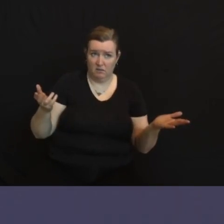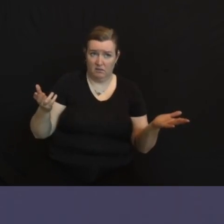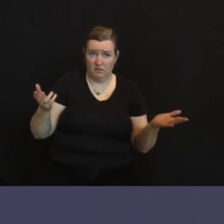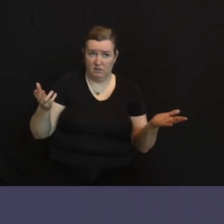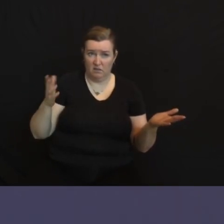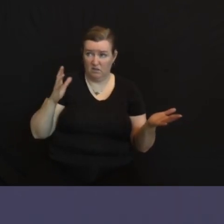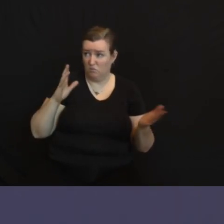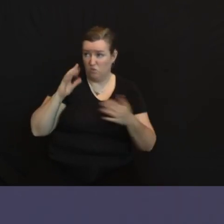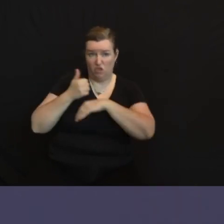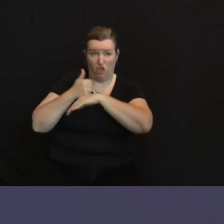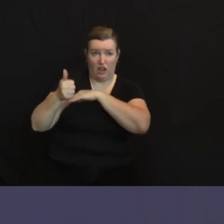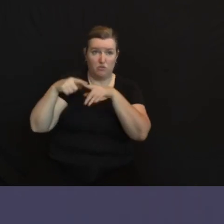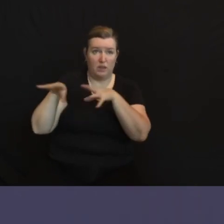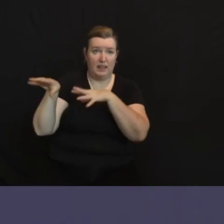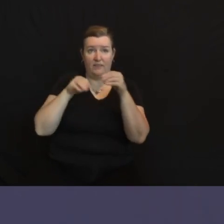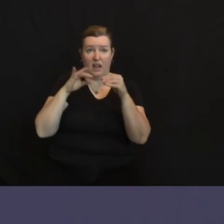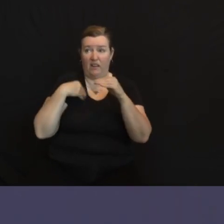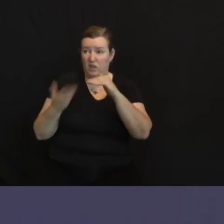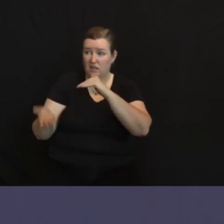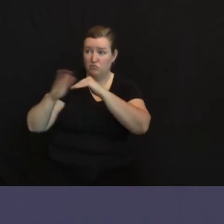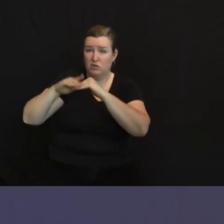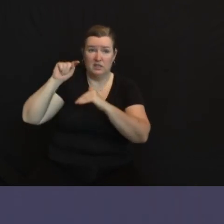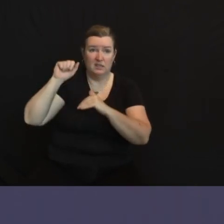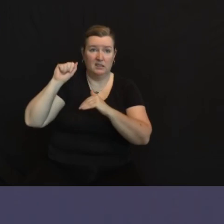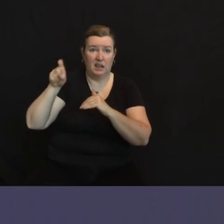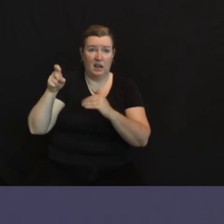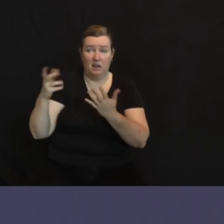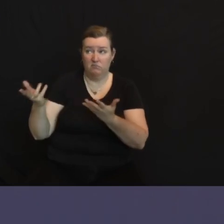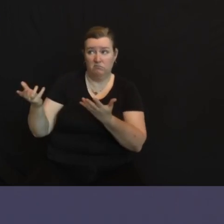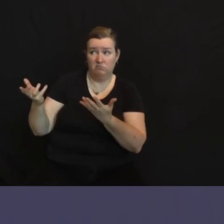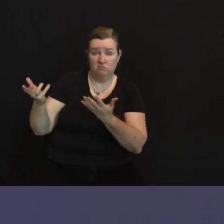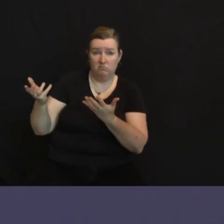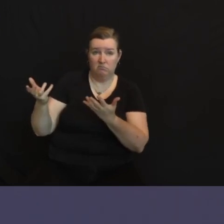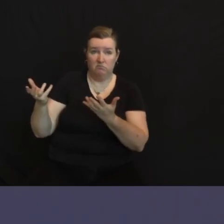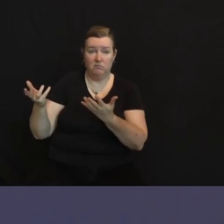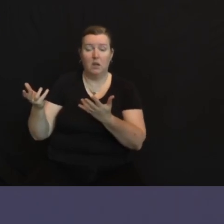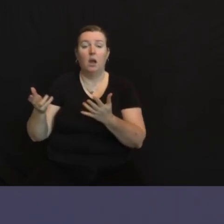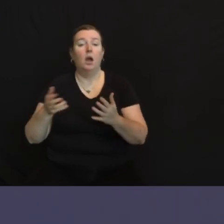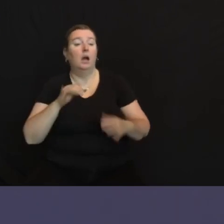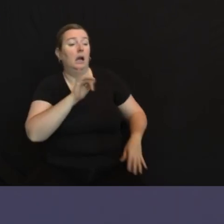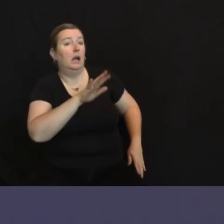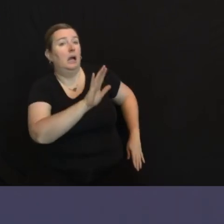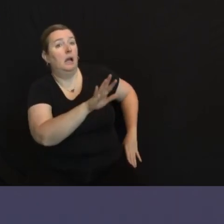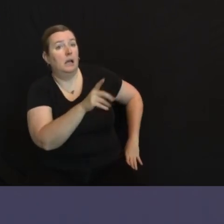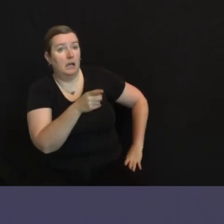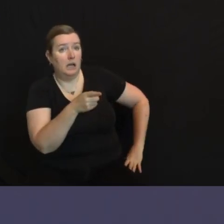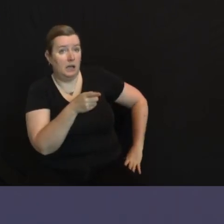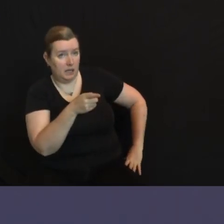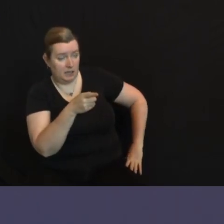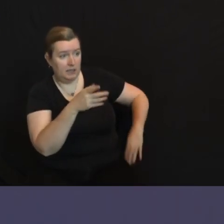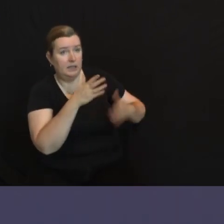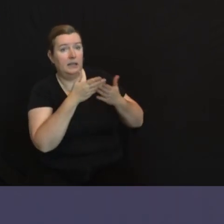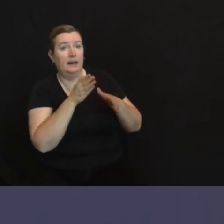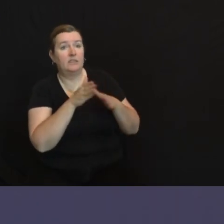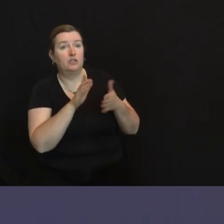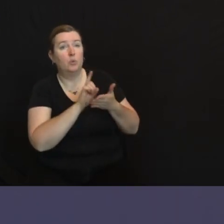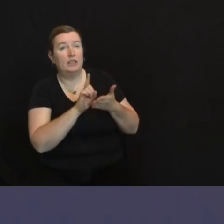tax is enacted. Got it. Thank you. On the rolling averages and the travel advisory, I think I said on